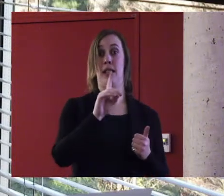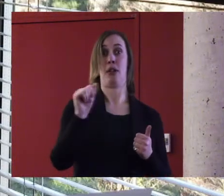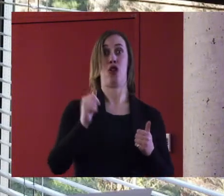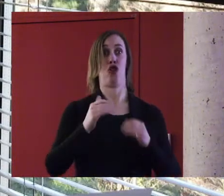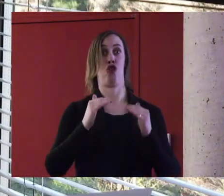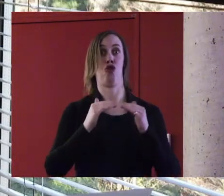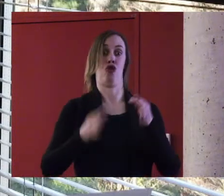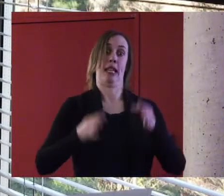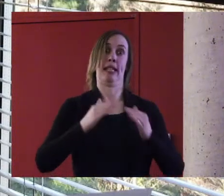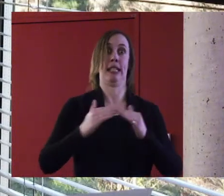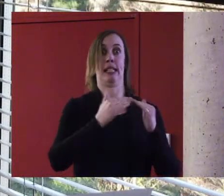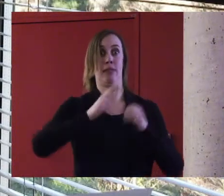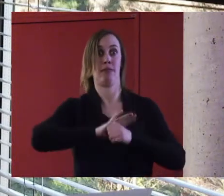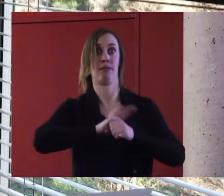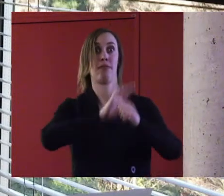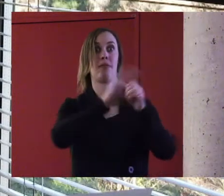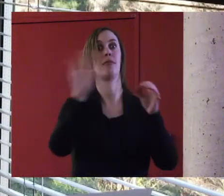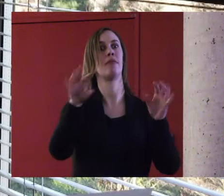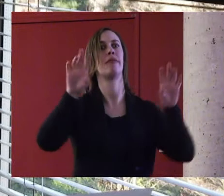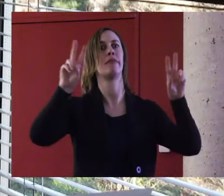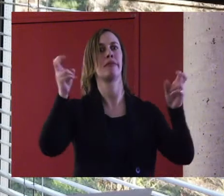movement is nothing about us without us.